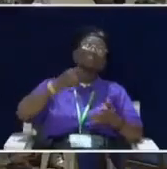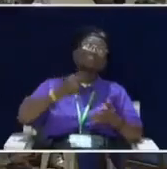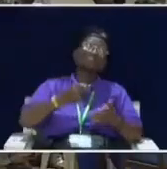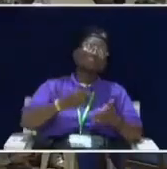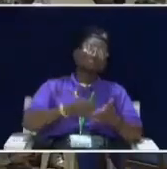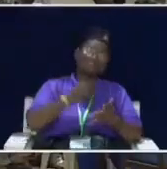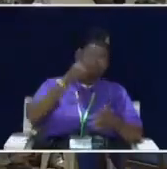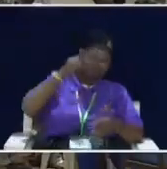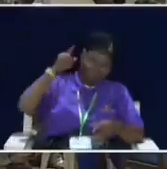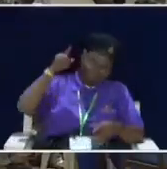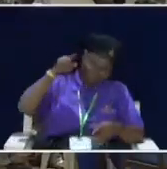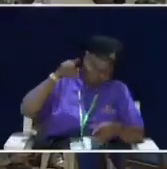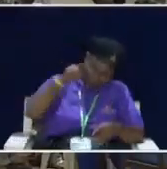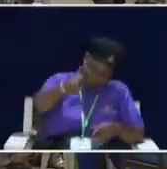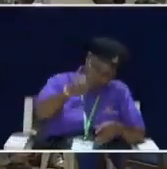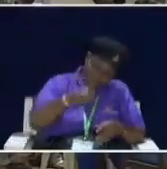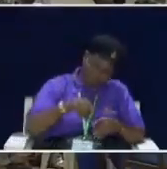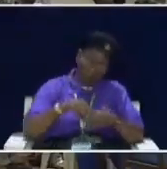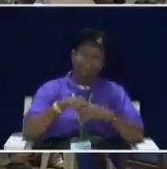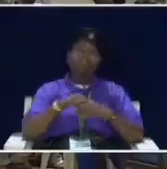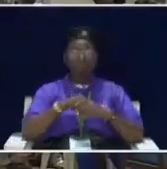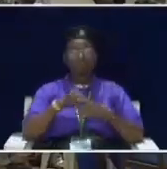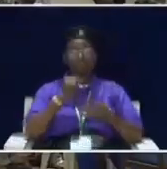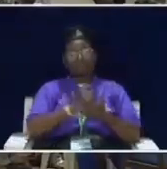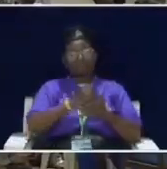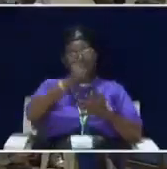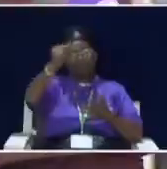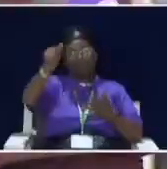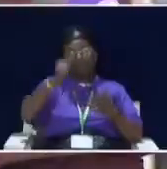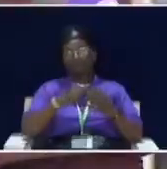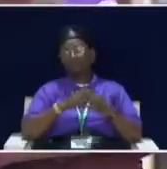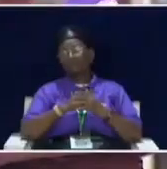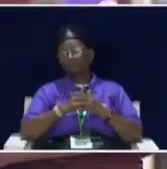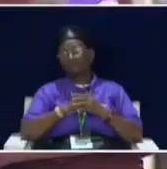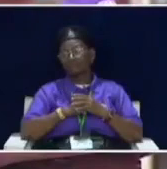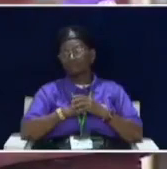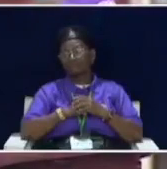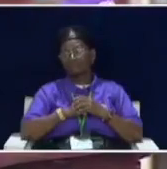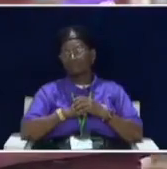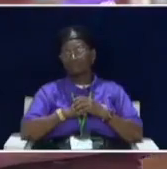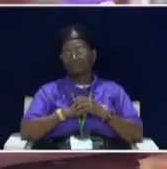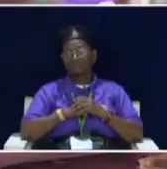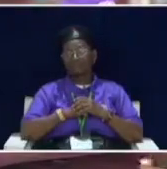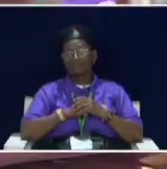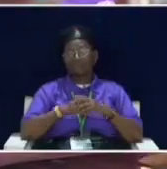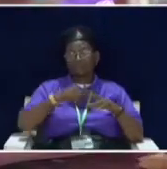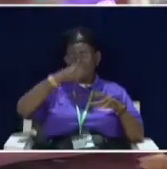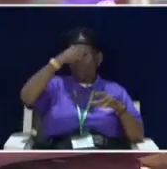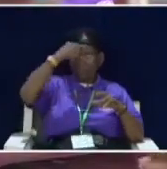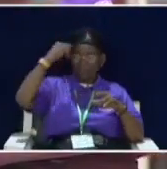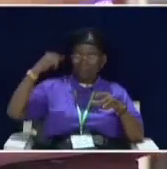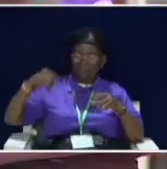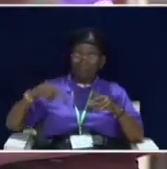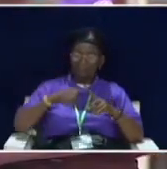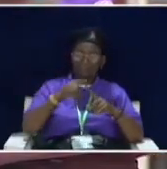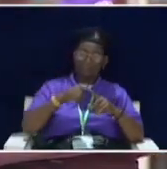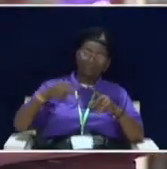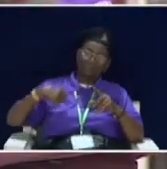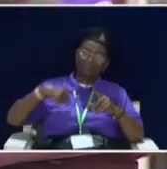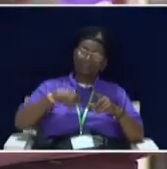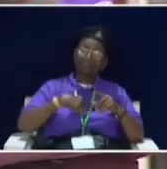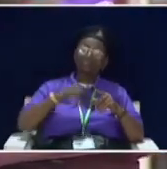O ni wi pe nigbeyin gbeyin Olorun ti kiyesi o. Because when we talk about